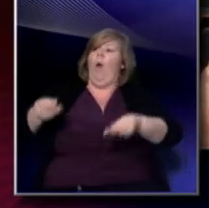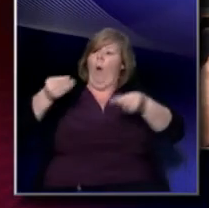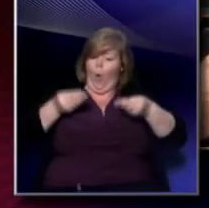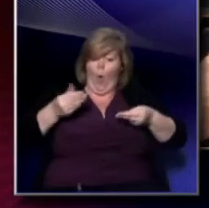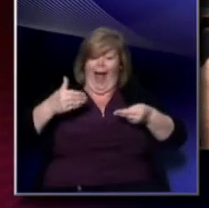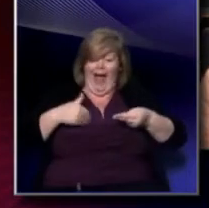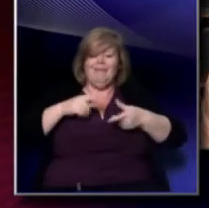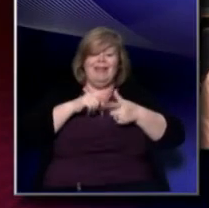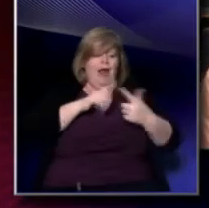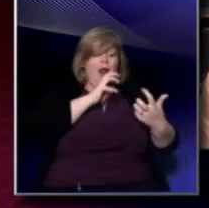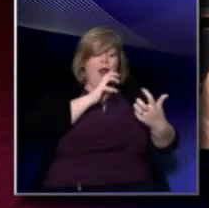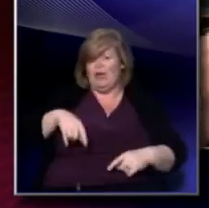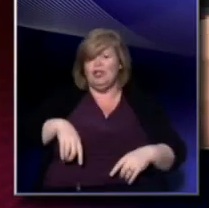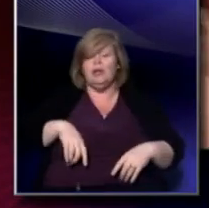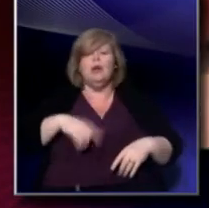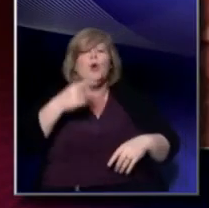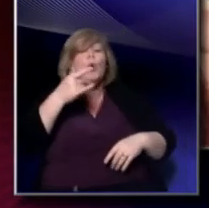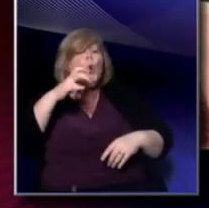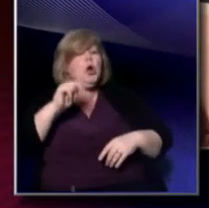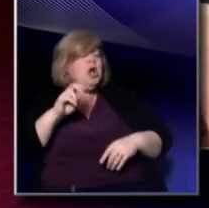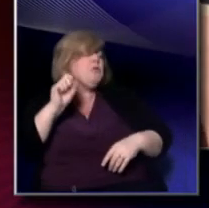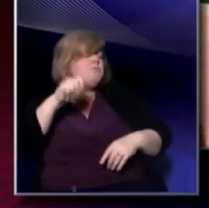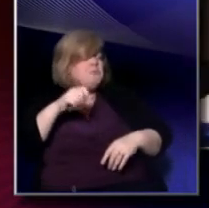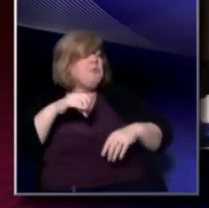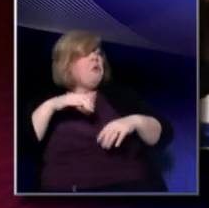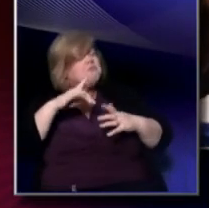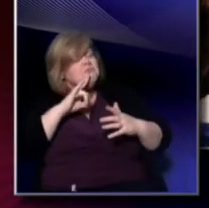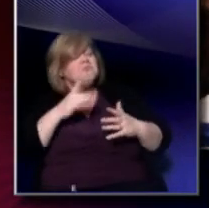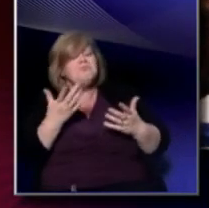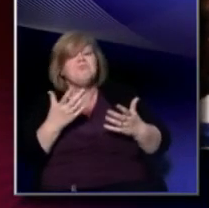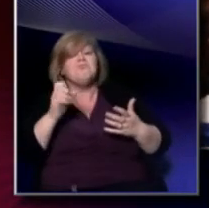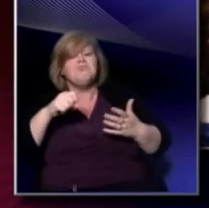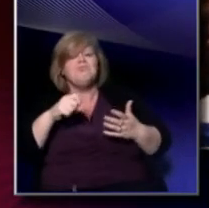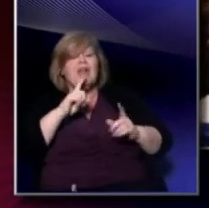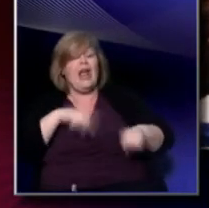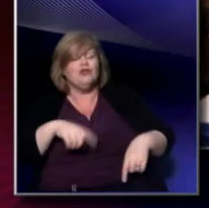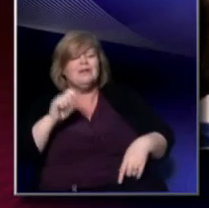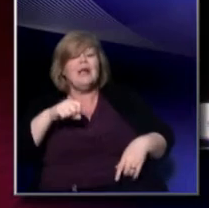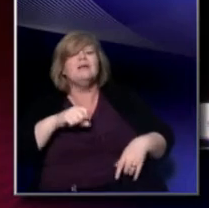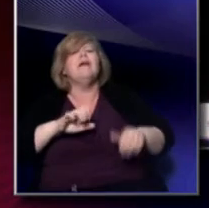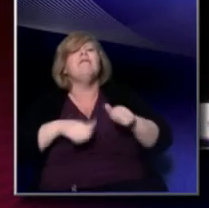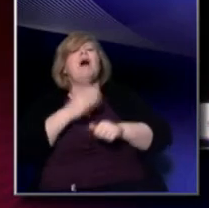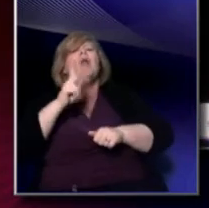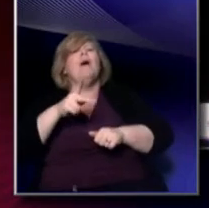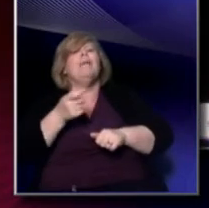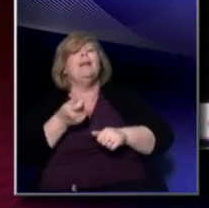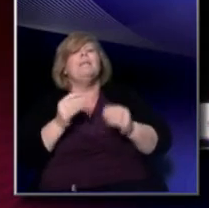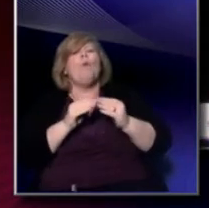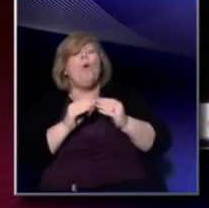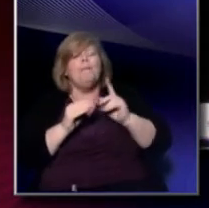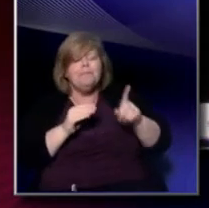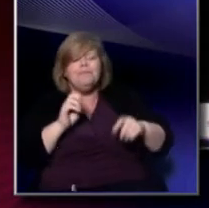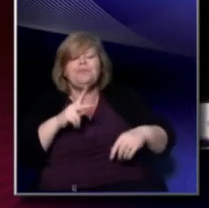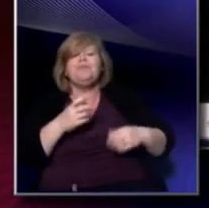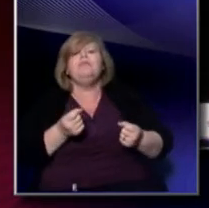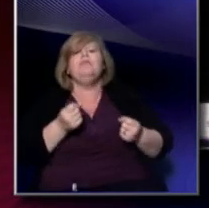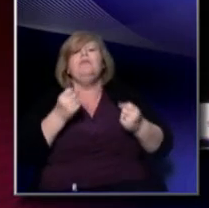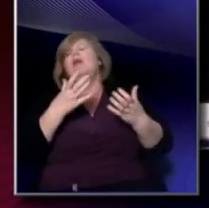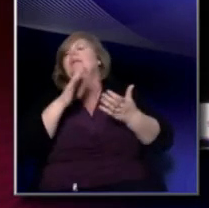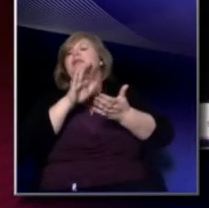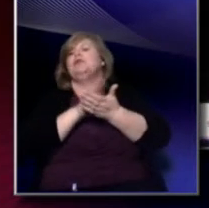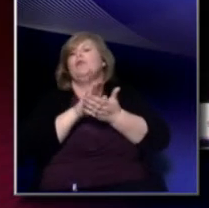that sequence of where they need to go. Basically it does. Just as a follow-up real quickly, David, just I'll finish this. How many schools are